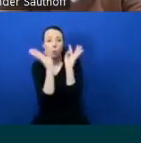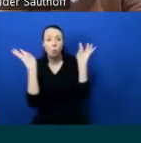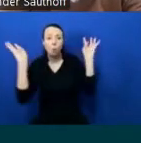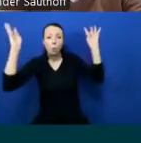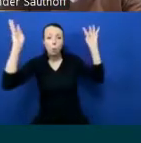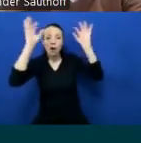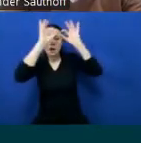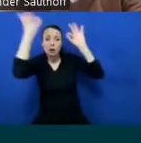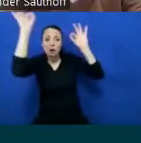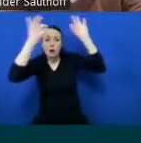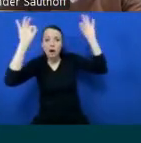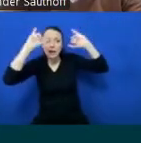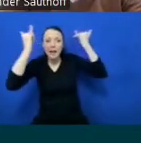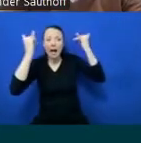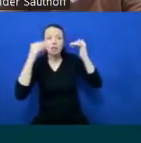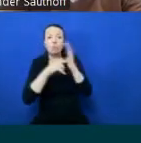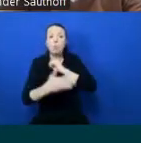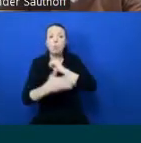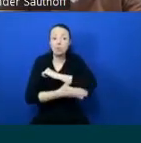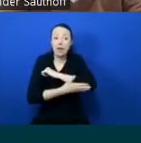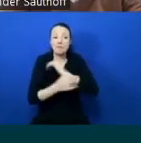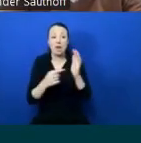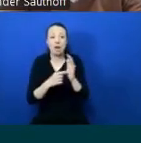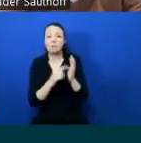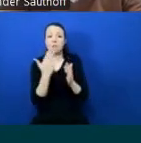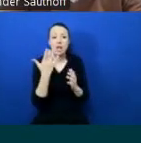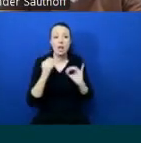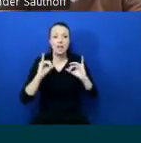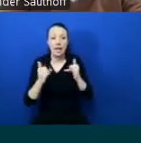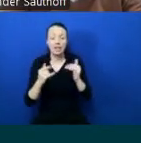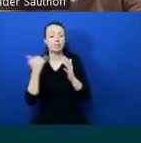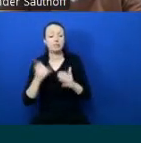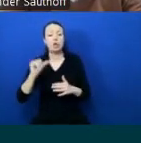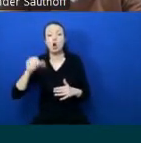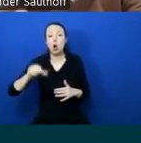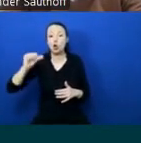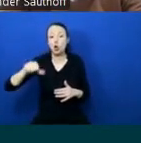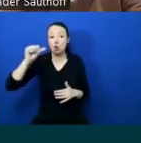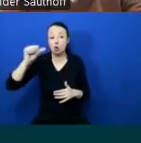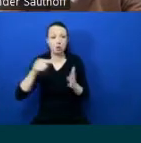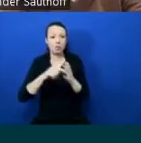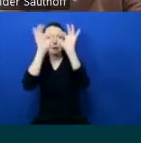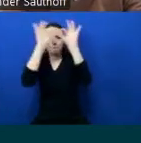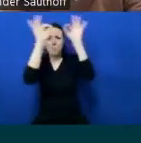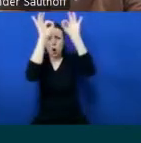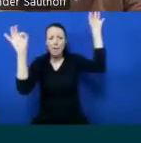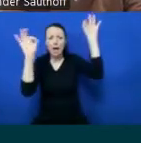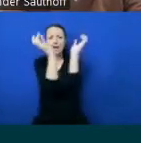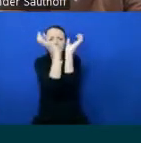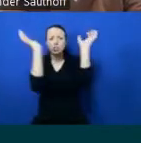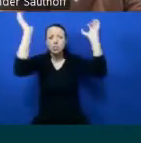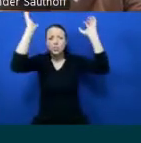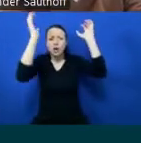by measuring the surface area that is covered today by their crown, so by the tree canopy,